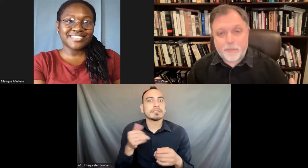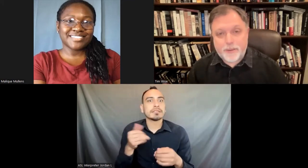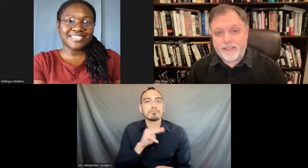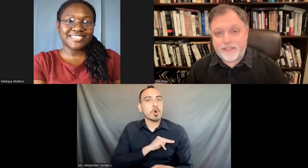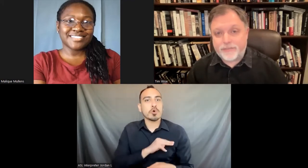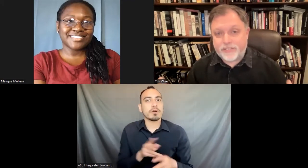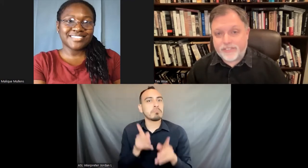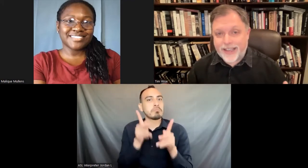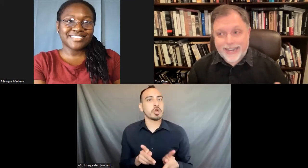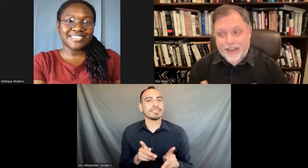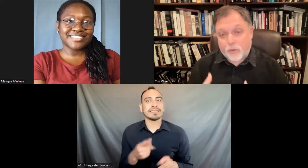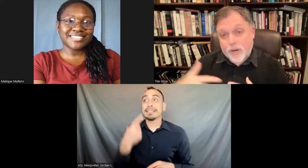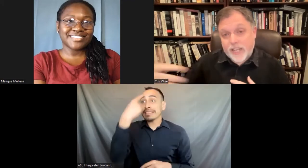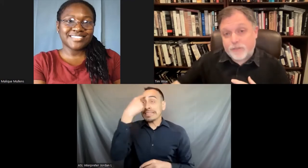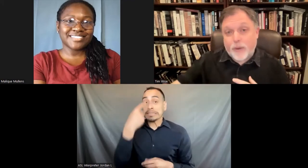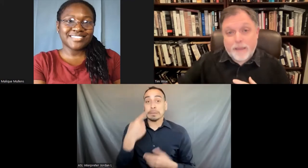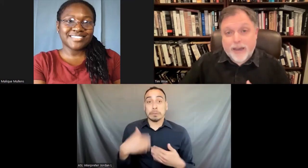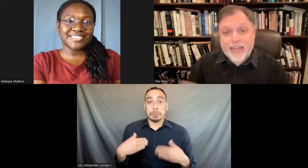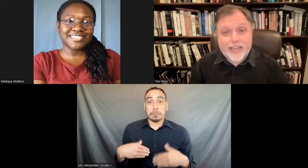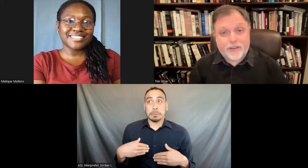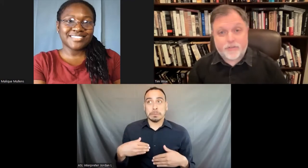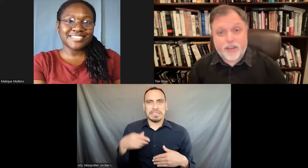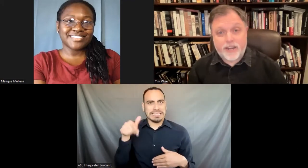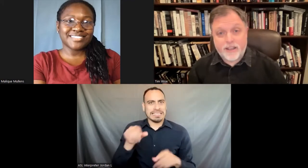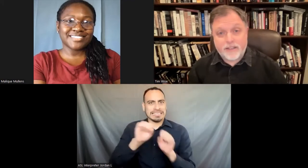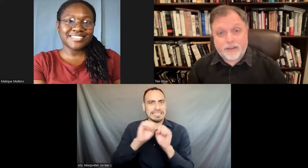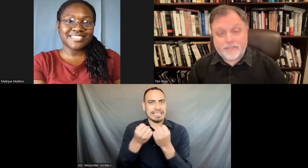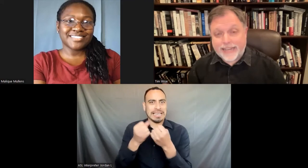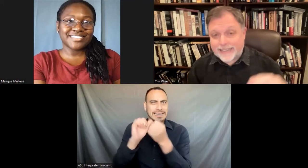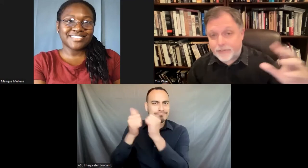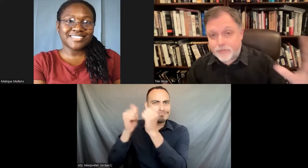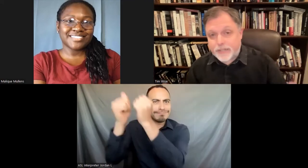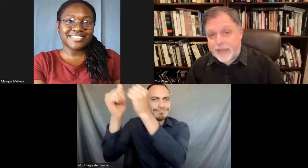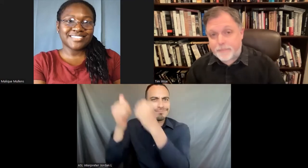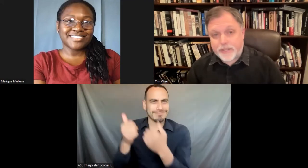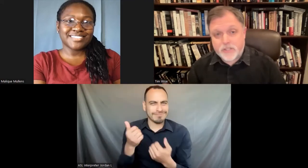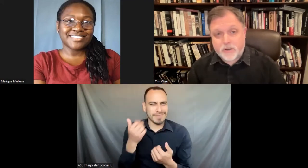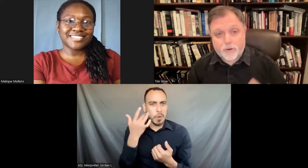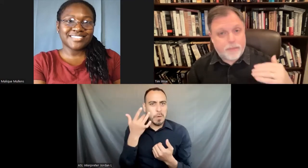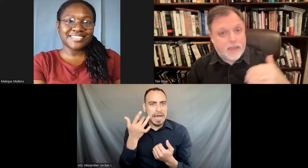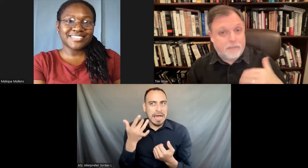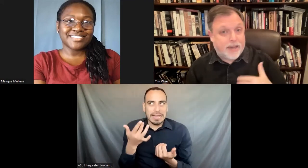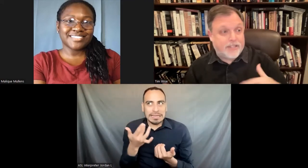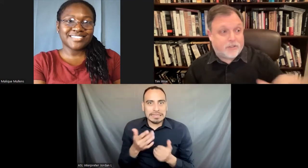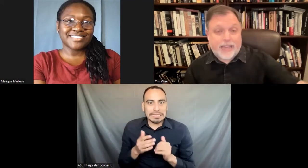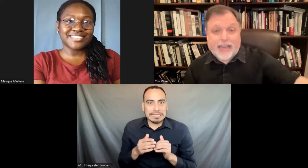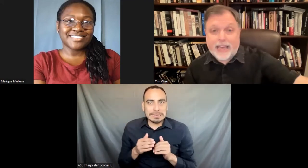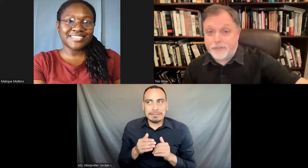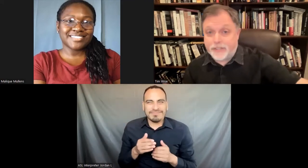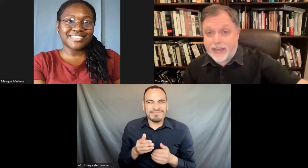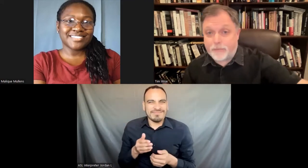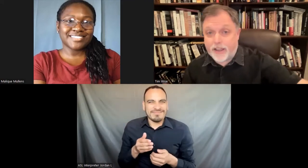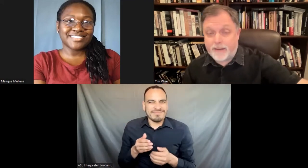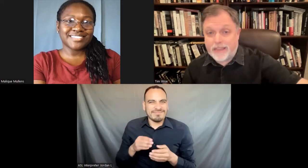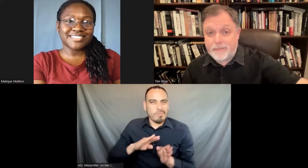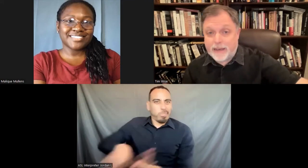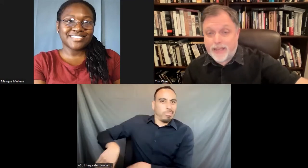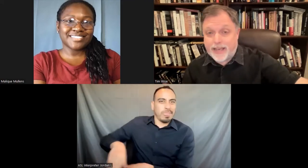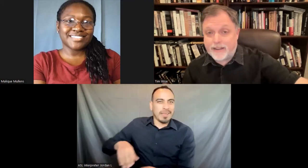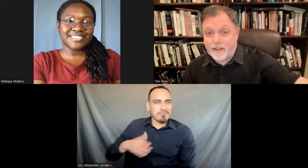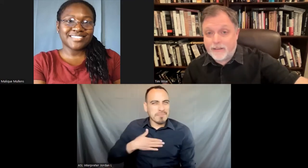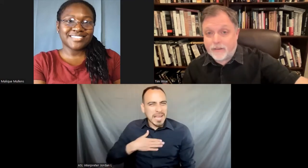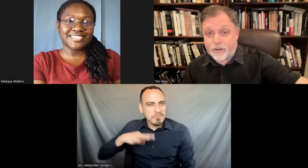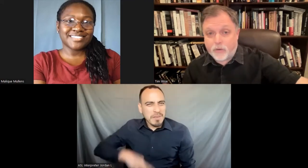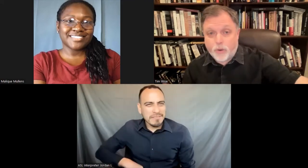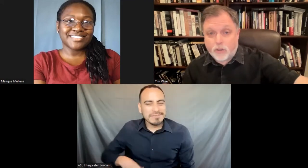in a competitive society, I don't want to give away my edge, right? If I've got that 3-lap head start, or maybe mine's only a half a lap, right? Maybe I'm